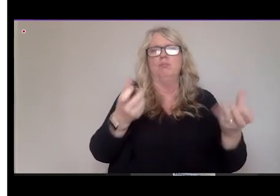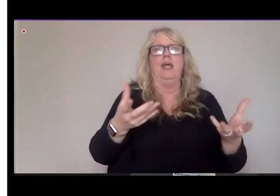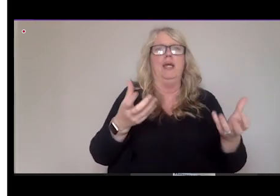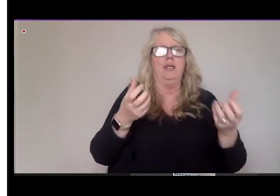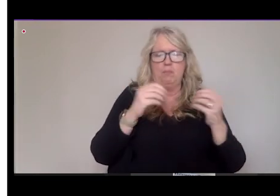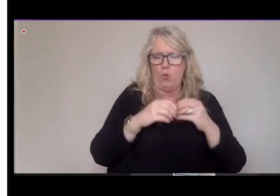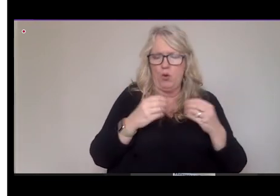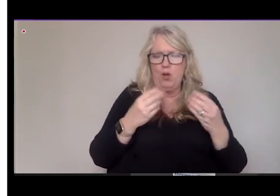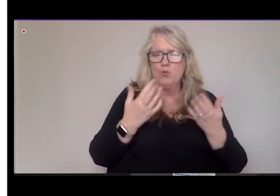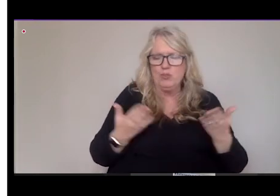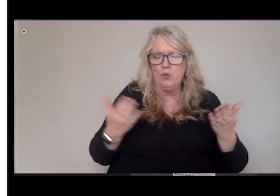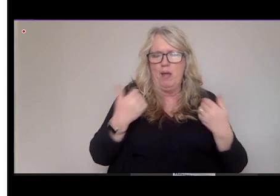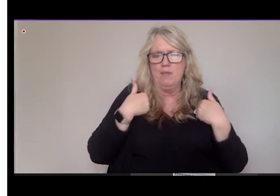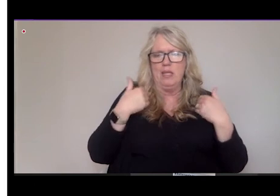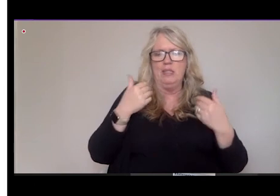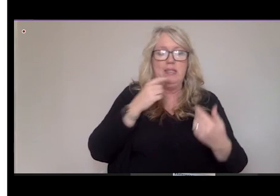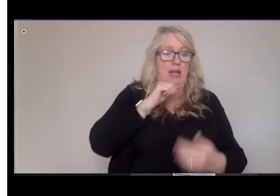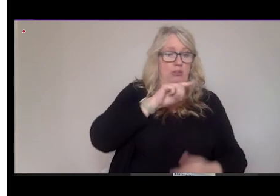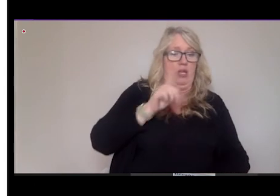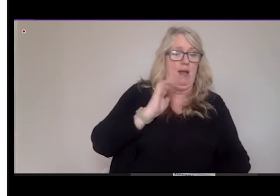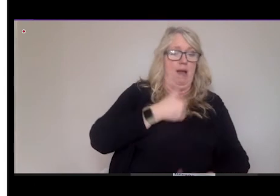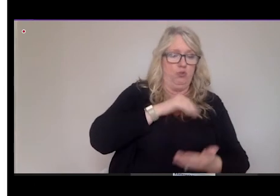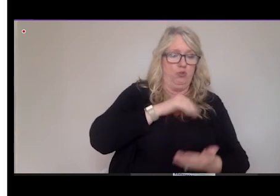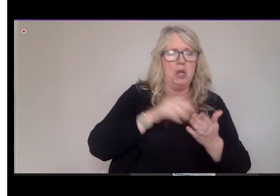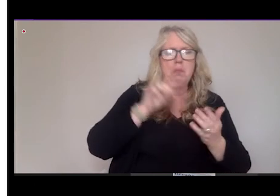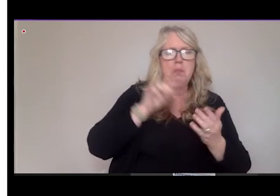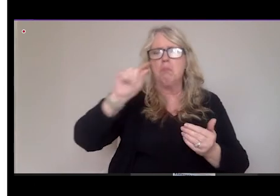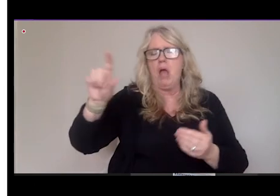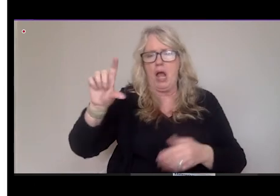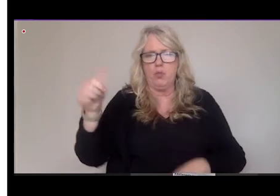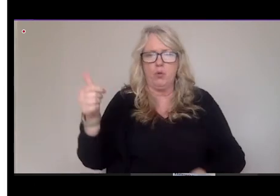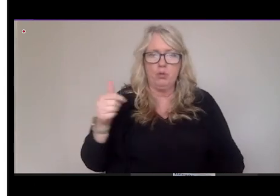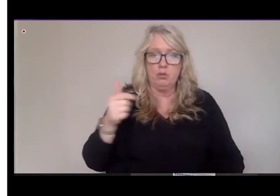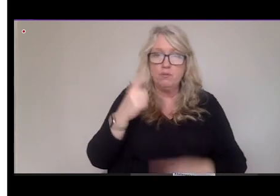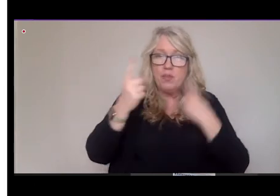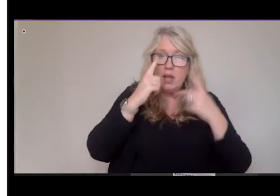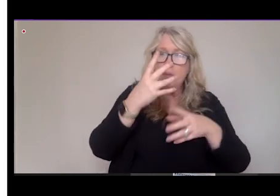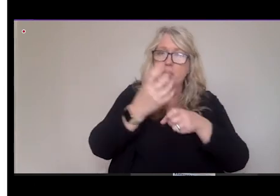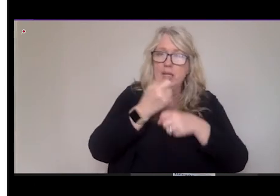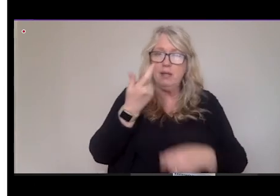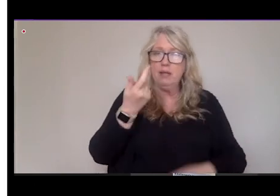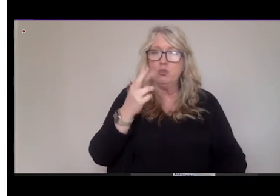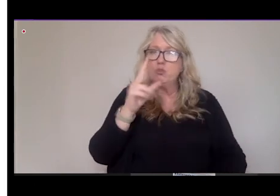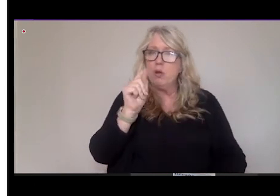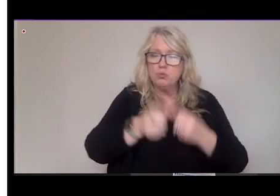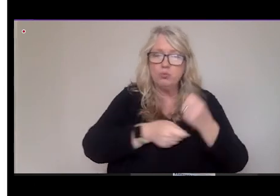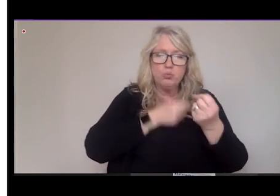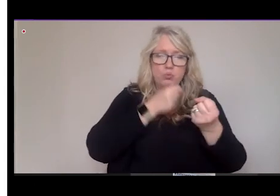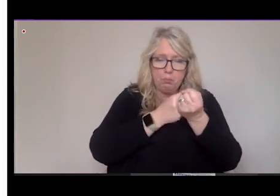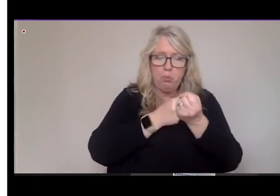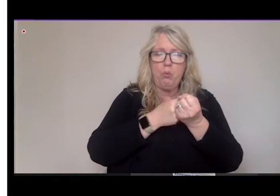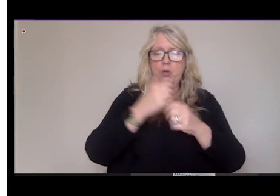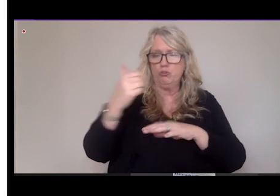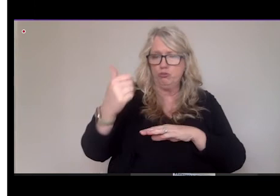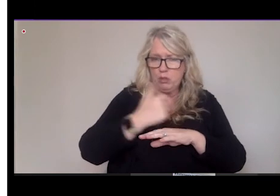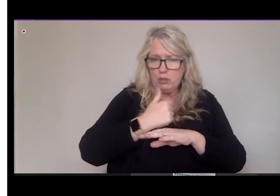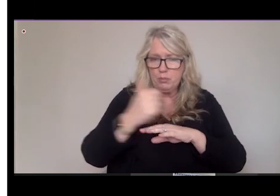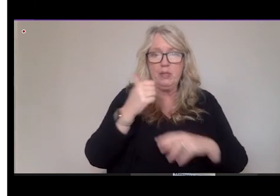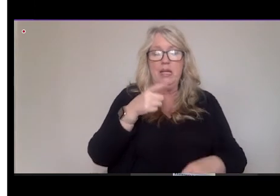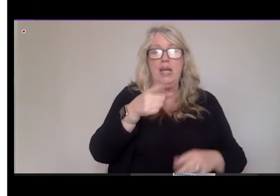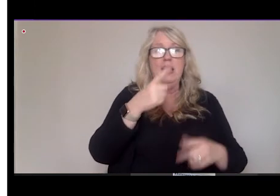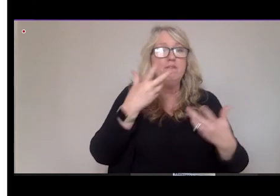I include many more resources besides our center. Have you thought about getting grants to